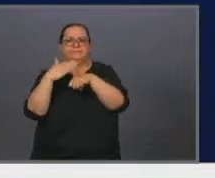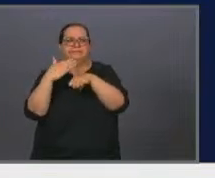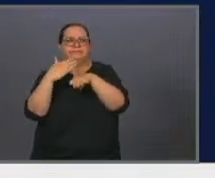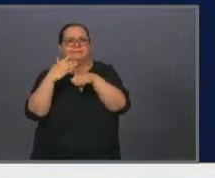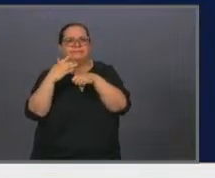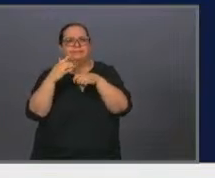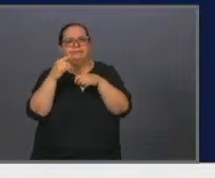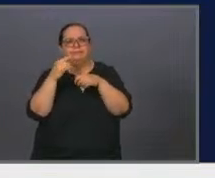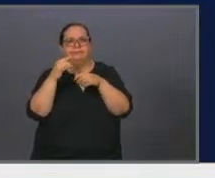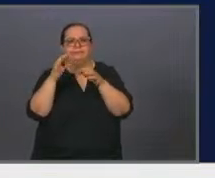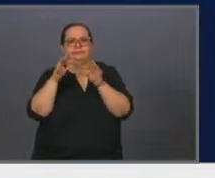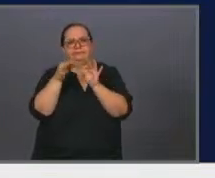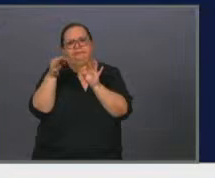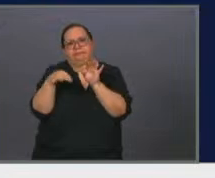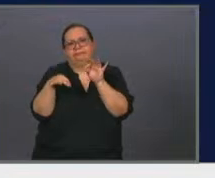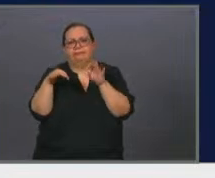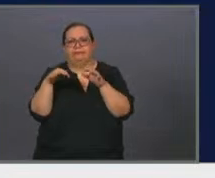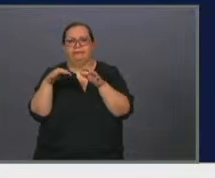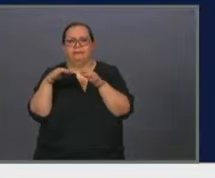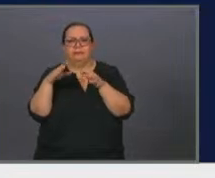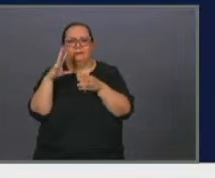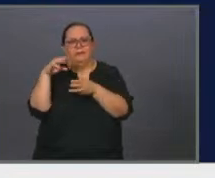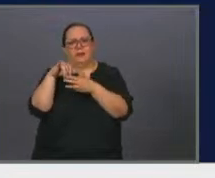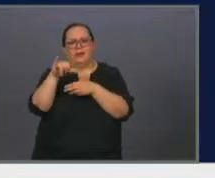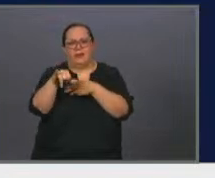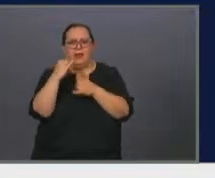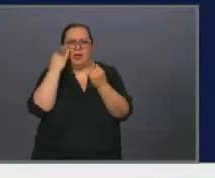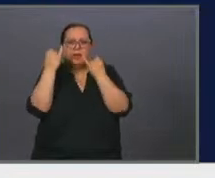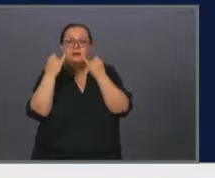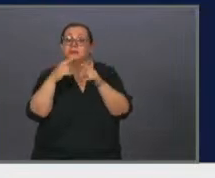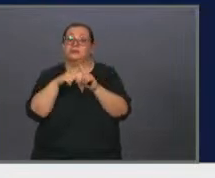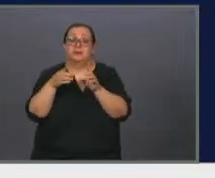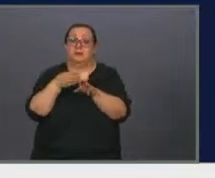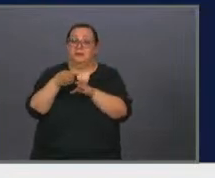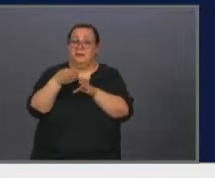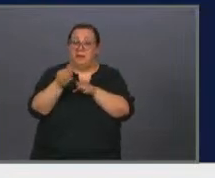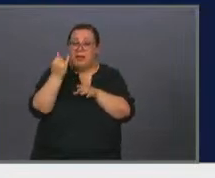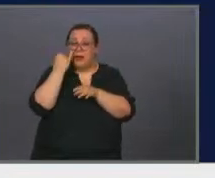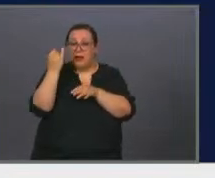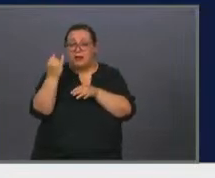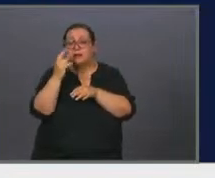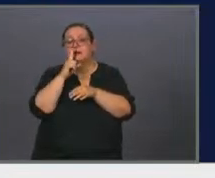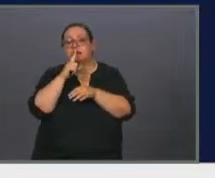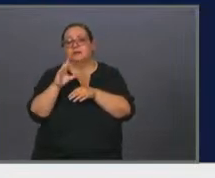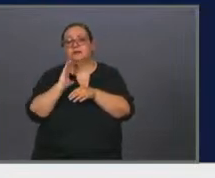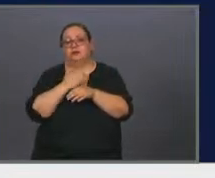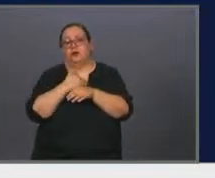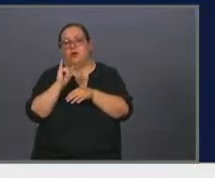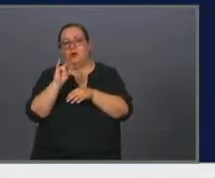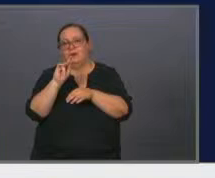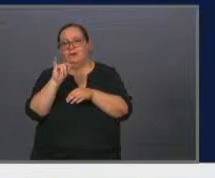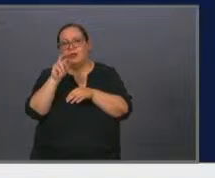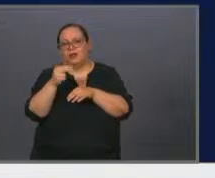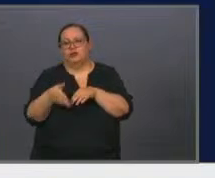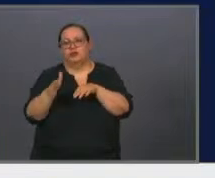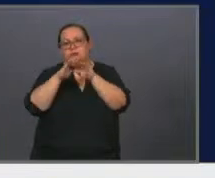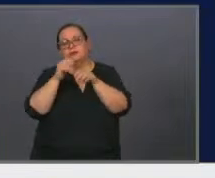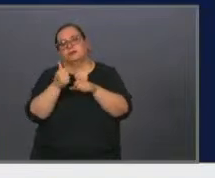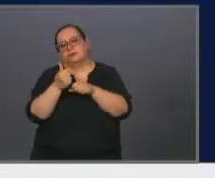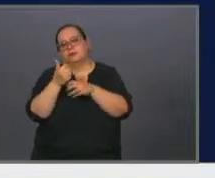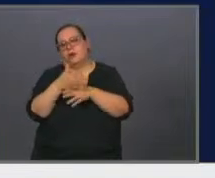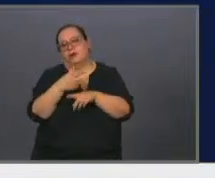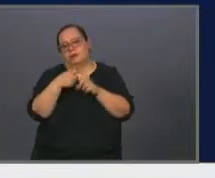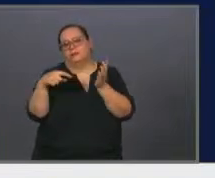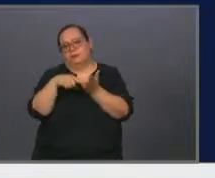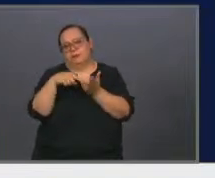it. And the main idea is that our inflation is caused by debt. I'm